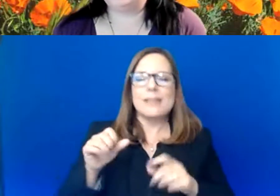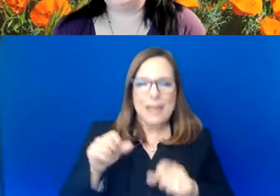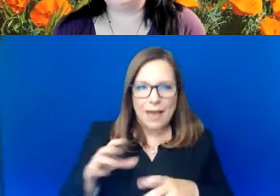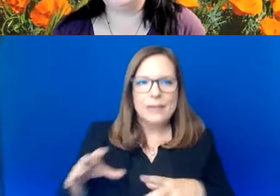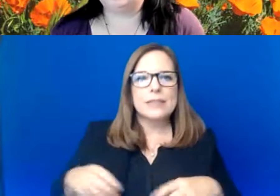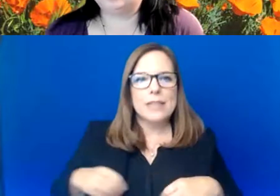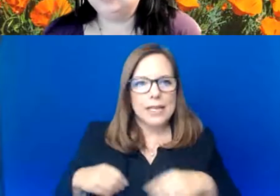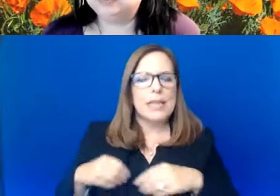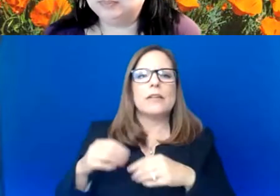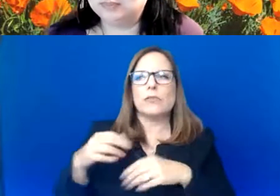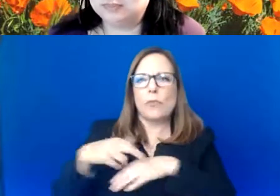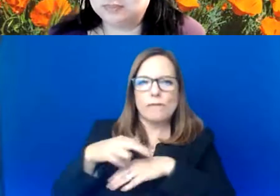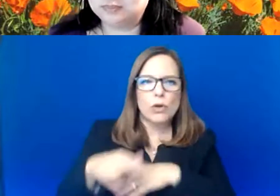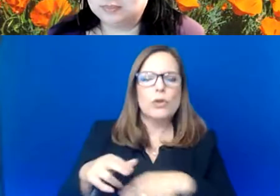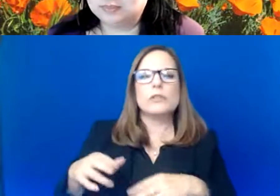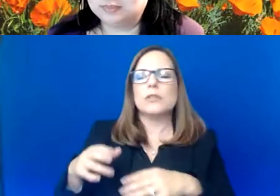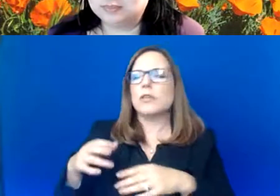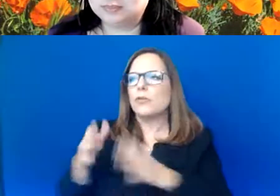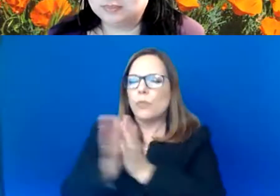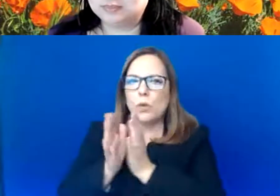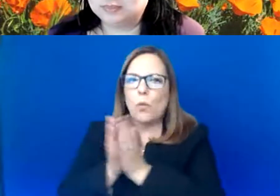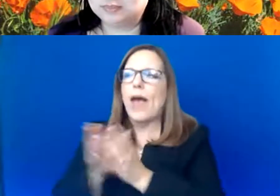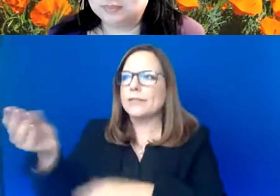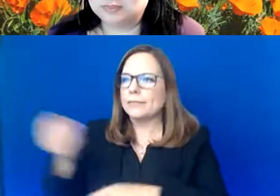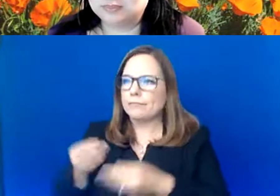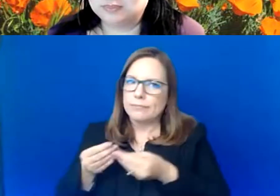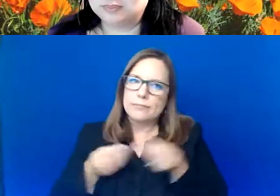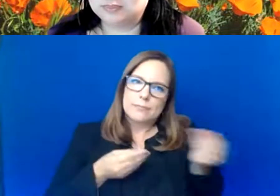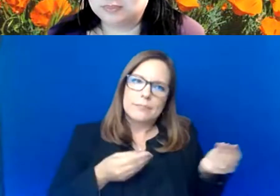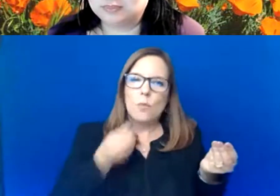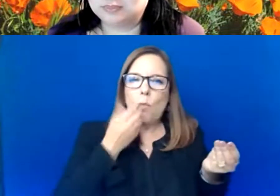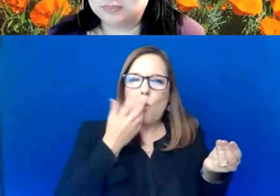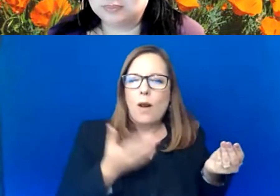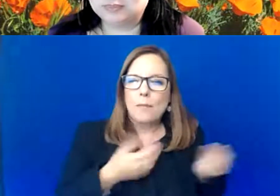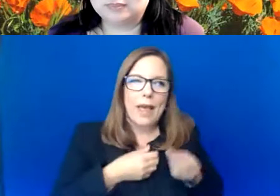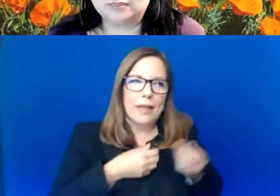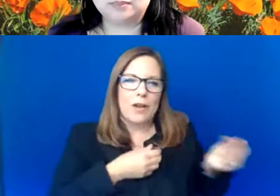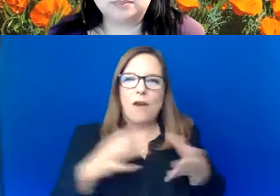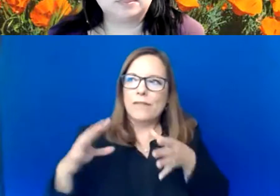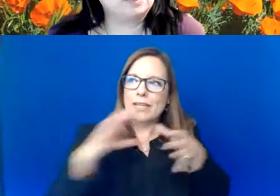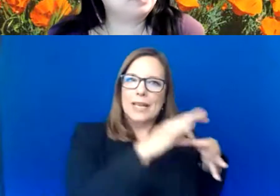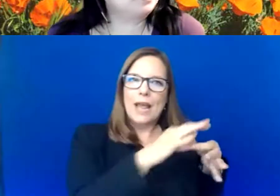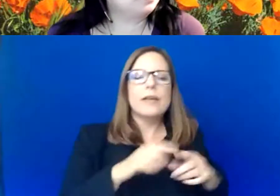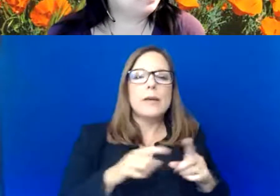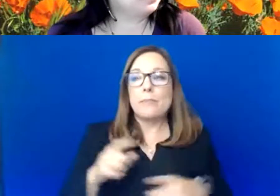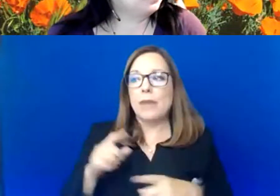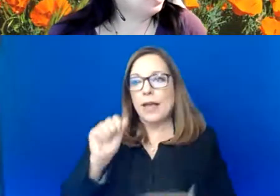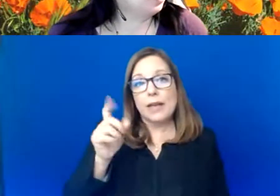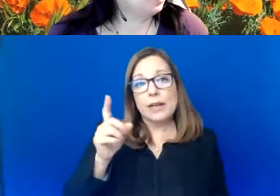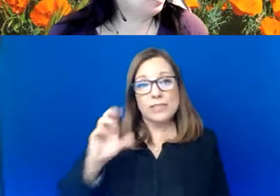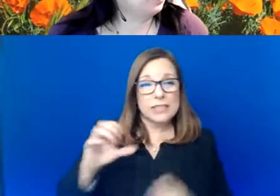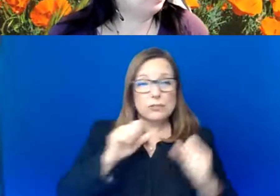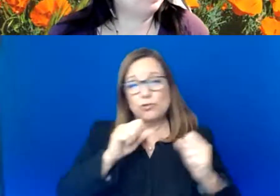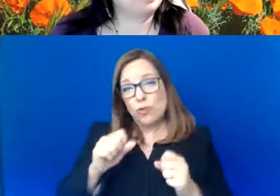requests, and can do those warm handoffs. But really, to have to be a strong ADRC, you have to have that AAA